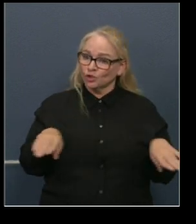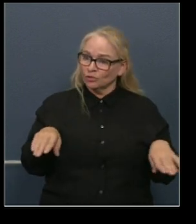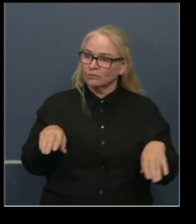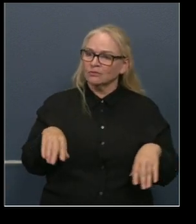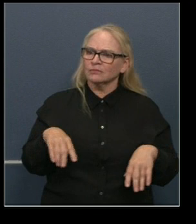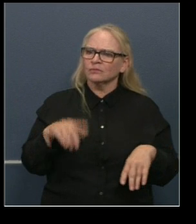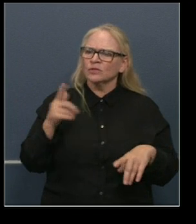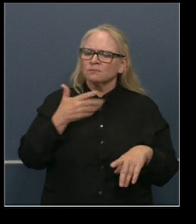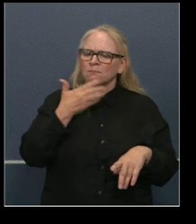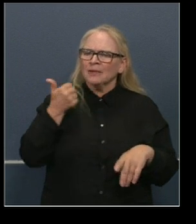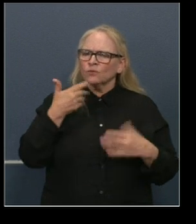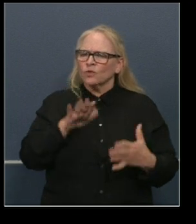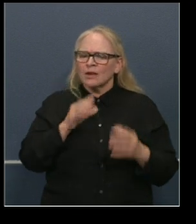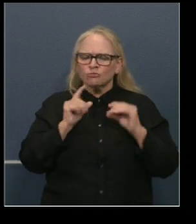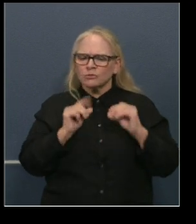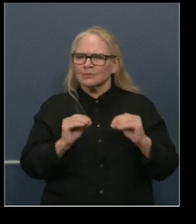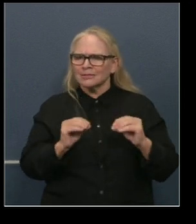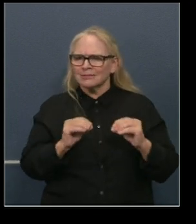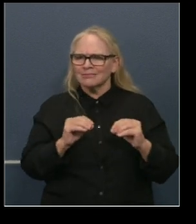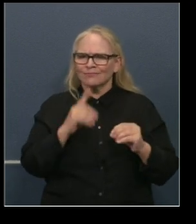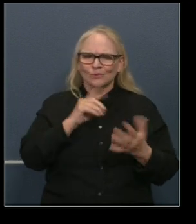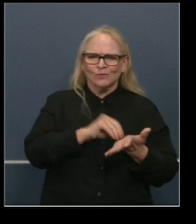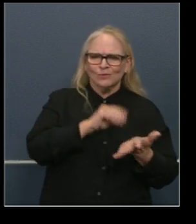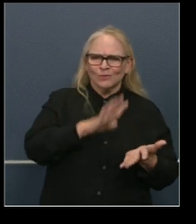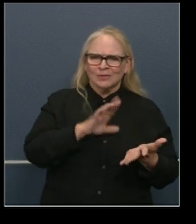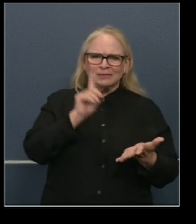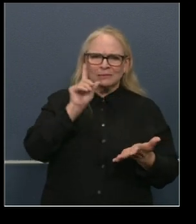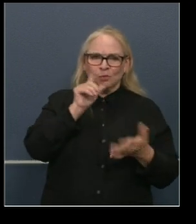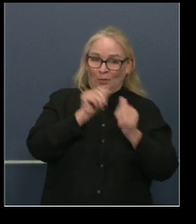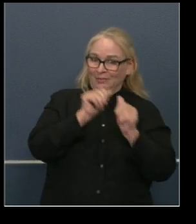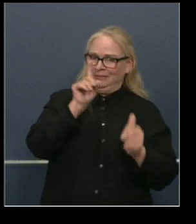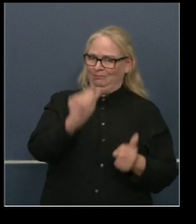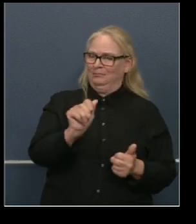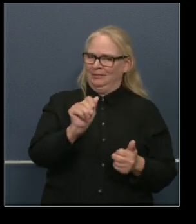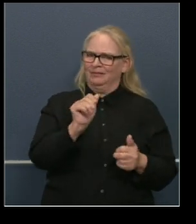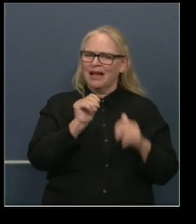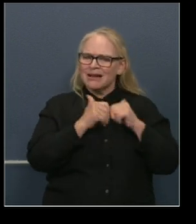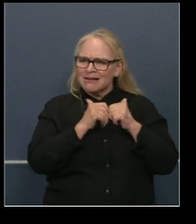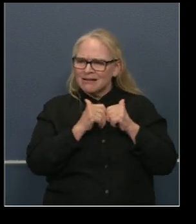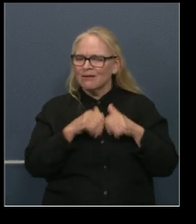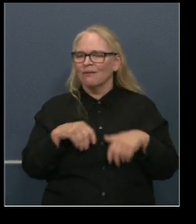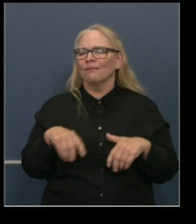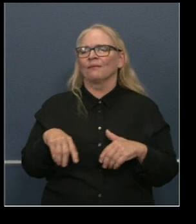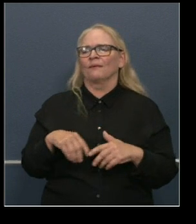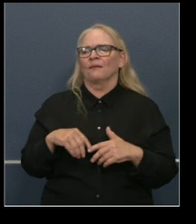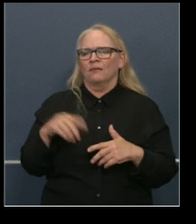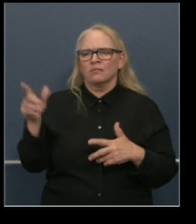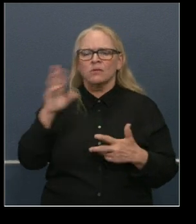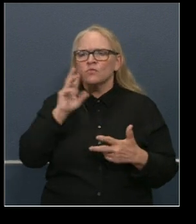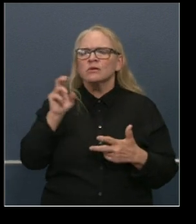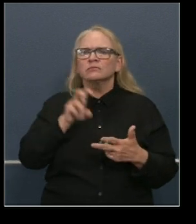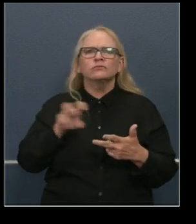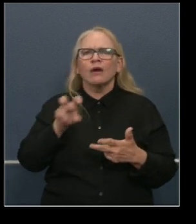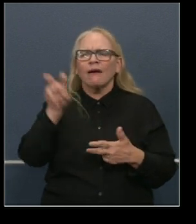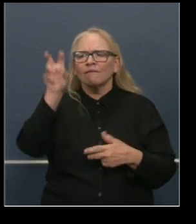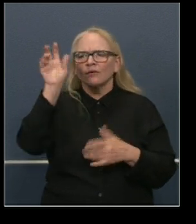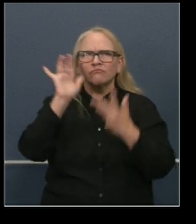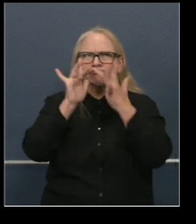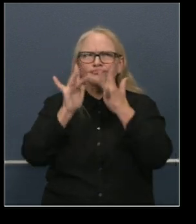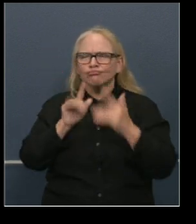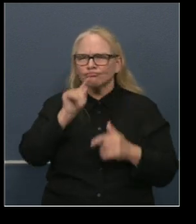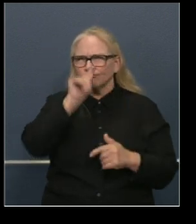in ways that have been traveling across the state at a very rapid clip. We do have an